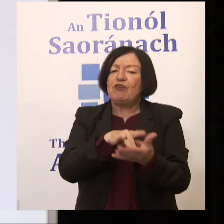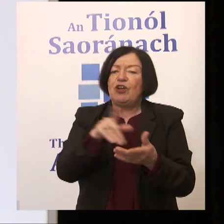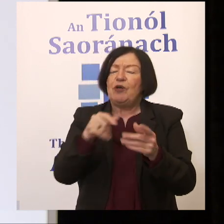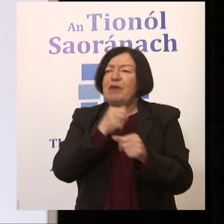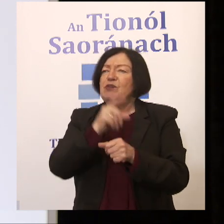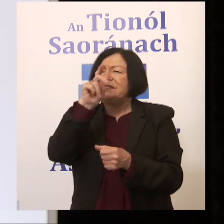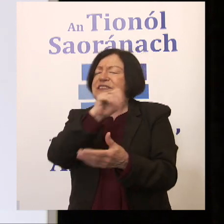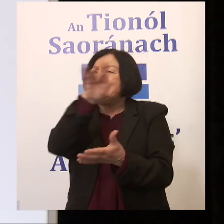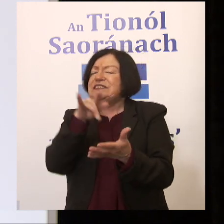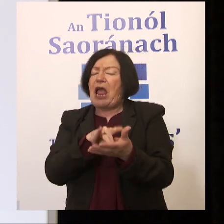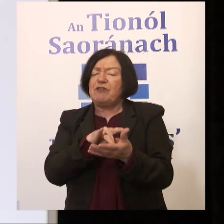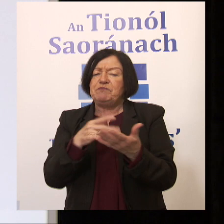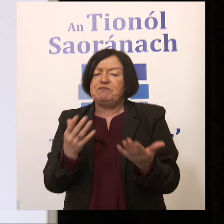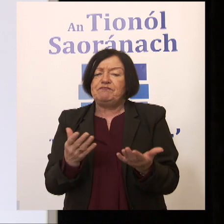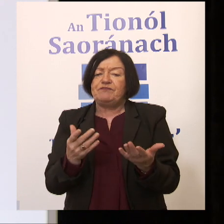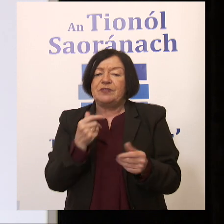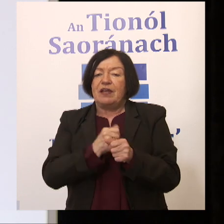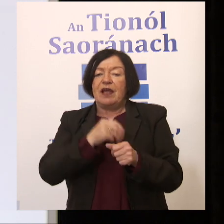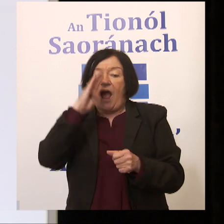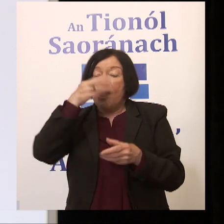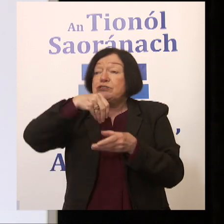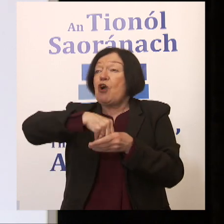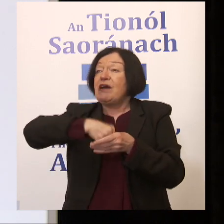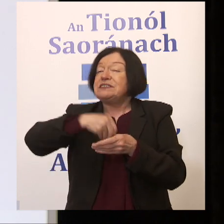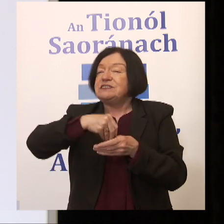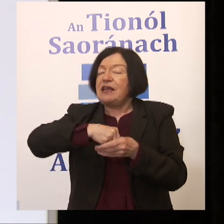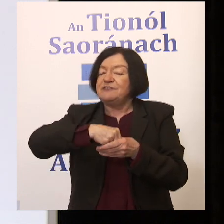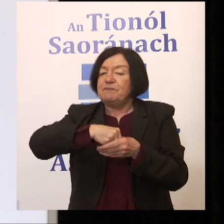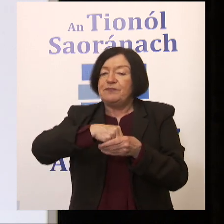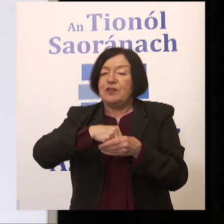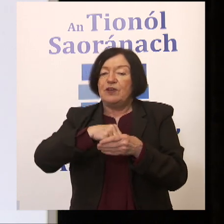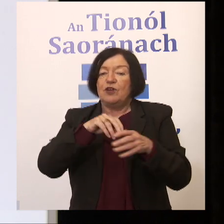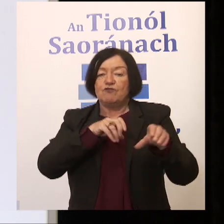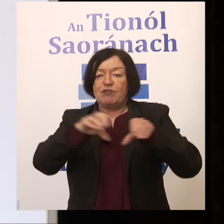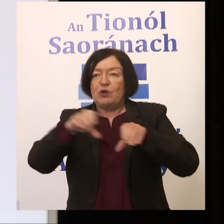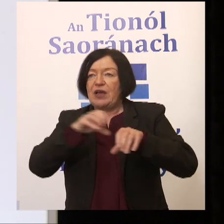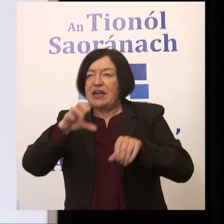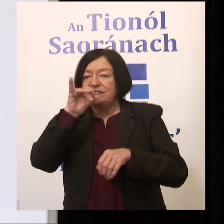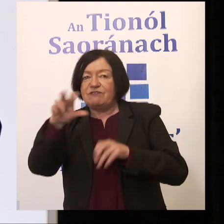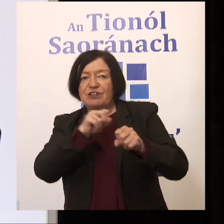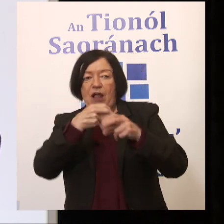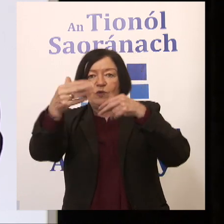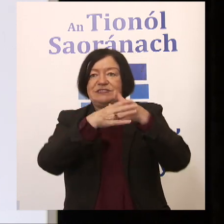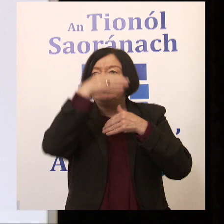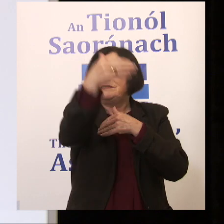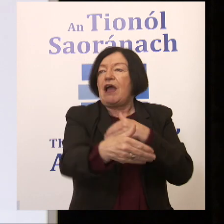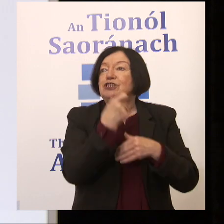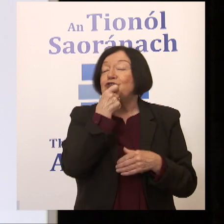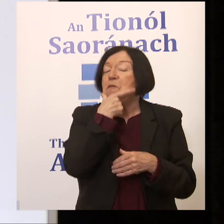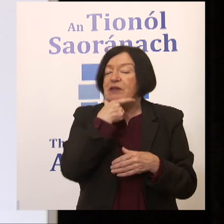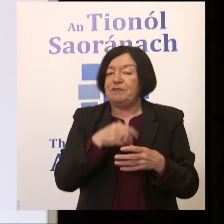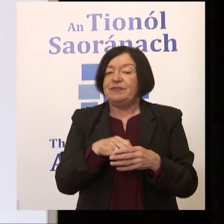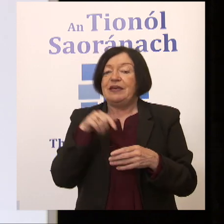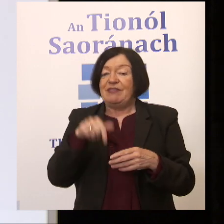about decentralisation, they're talking about, in the Irish context anyway, talking about relocating civil servants outside of Dublin. And